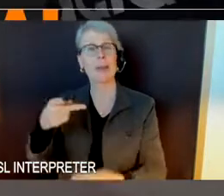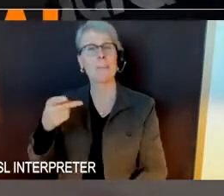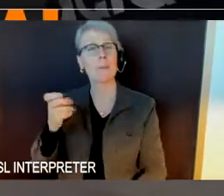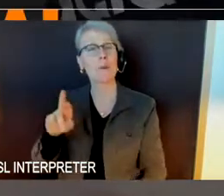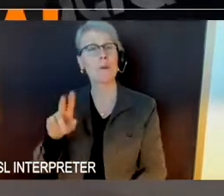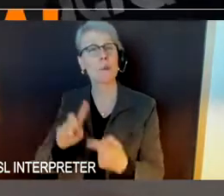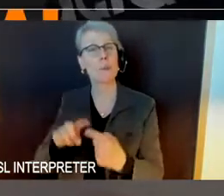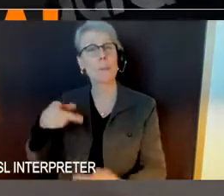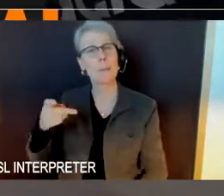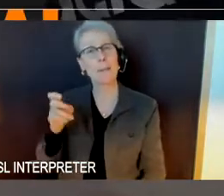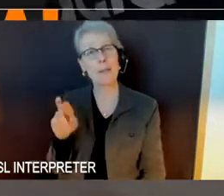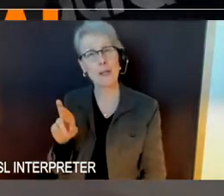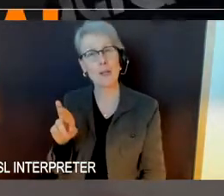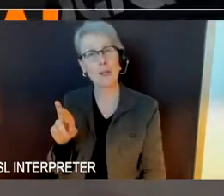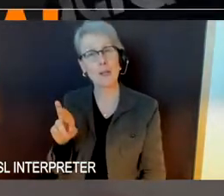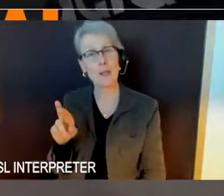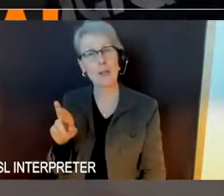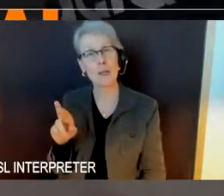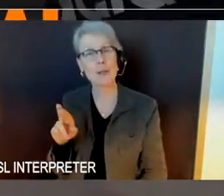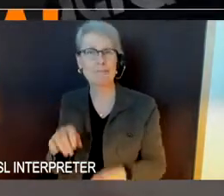The second is peer-to-peer.